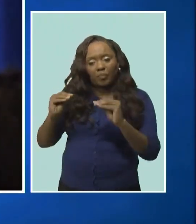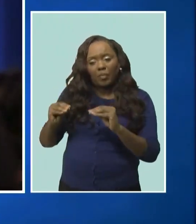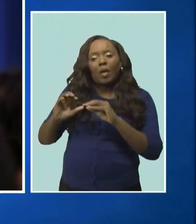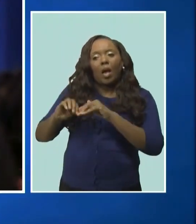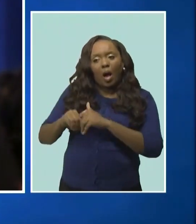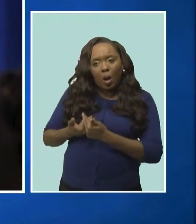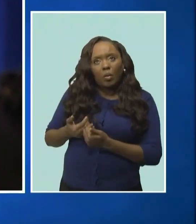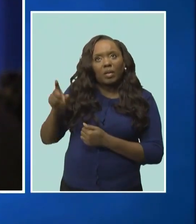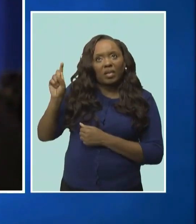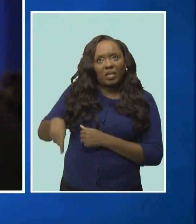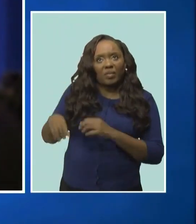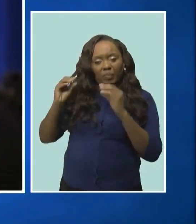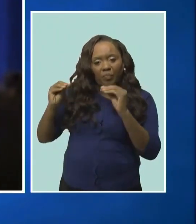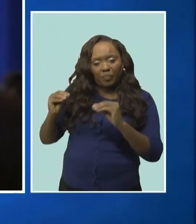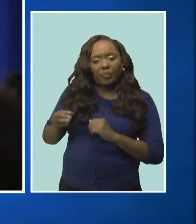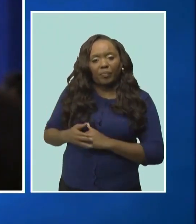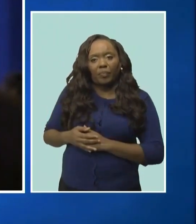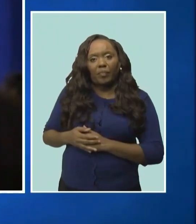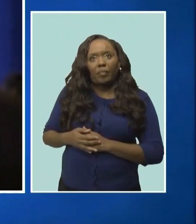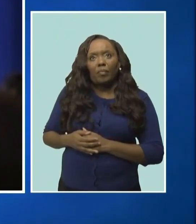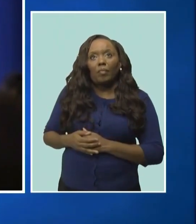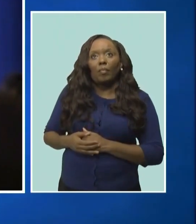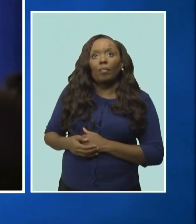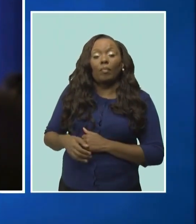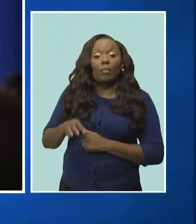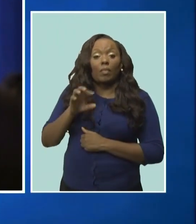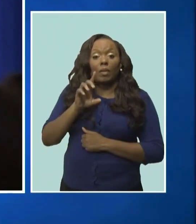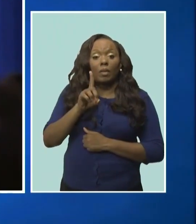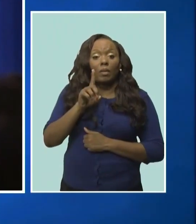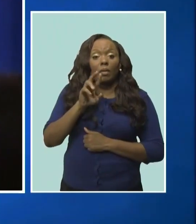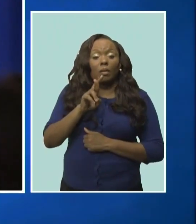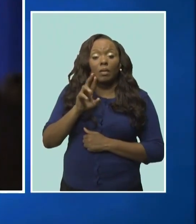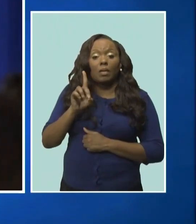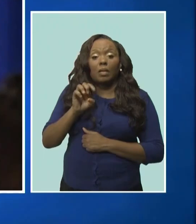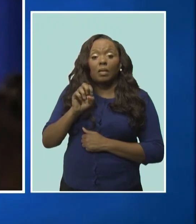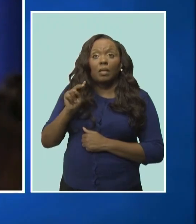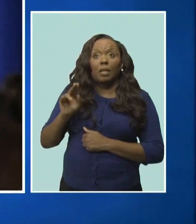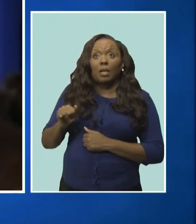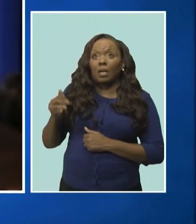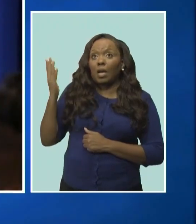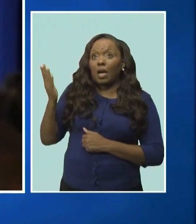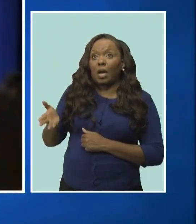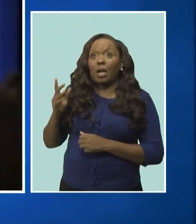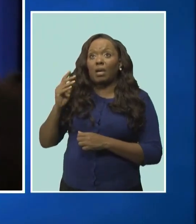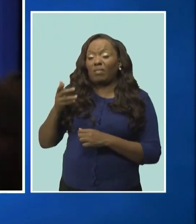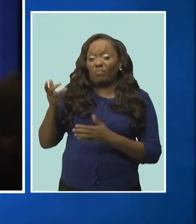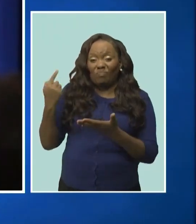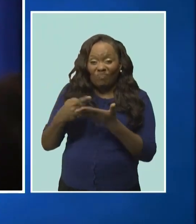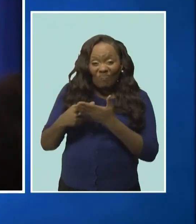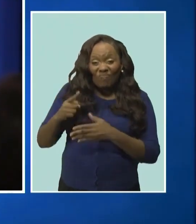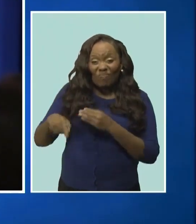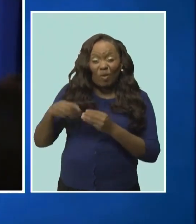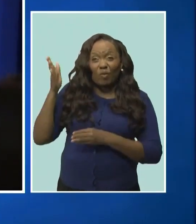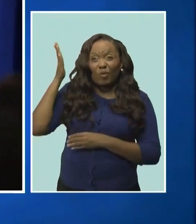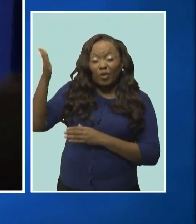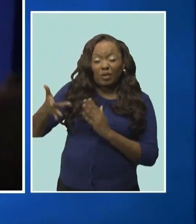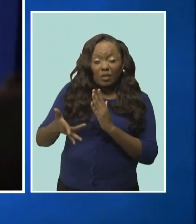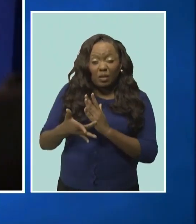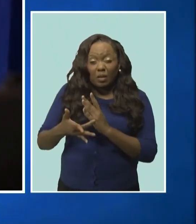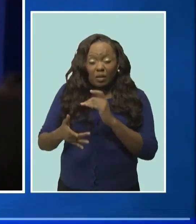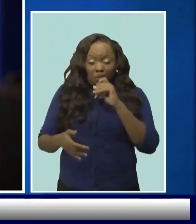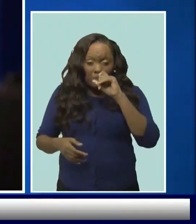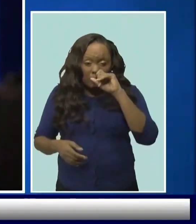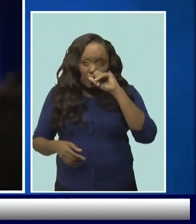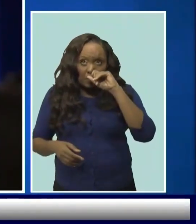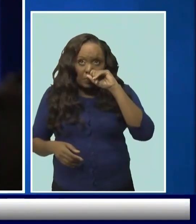to be. Education consultant Dr. Idame Deddy has been speaking about instruction in future technologies. In terms of the